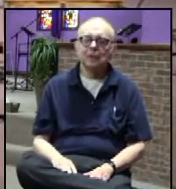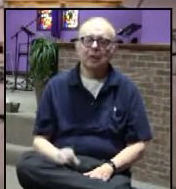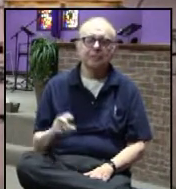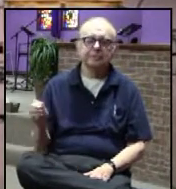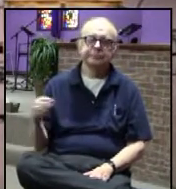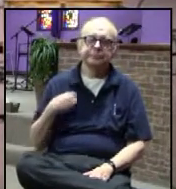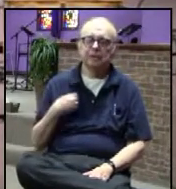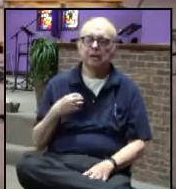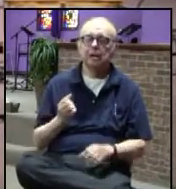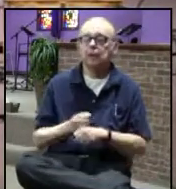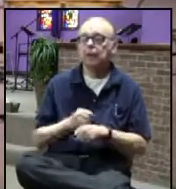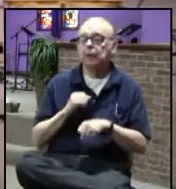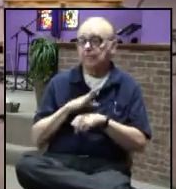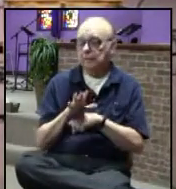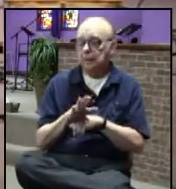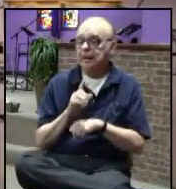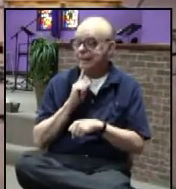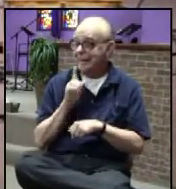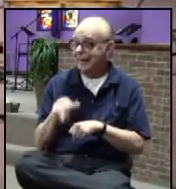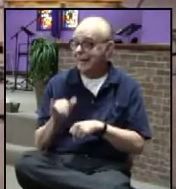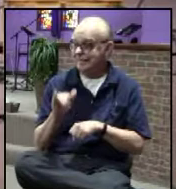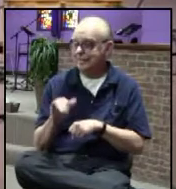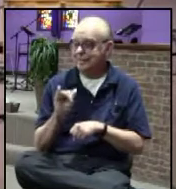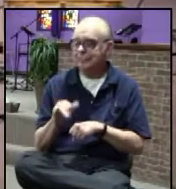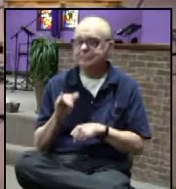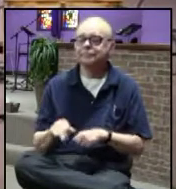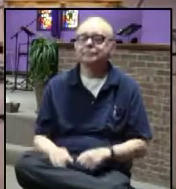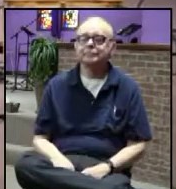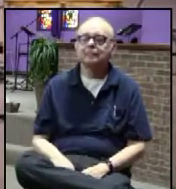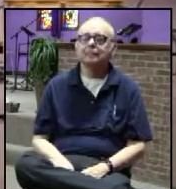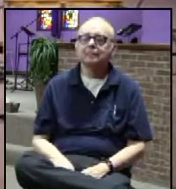So are we making an impact? Absolutely.